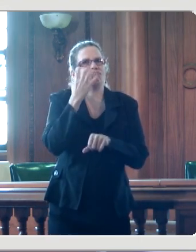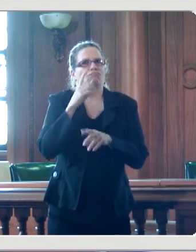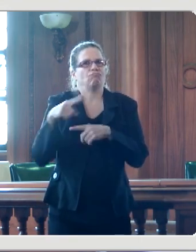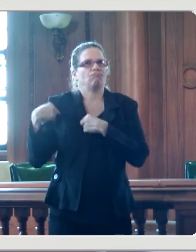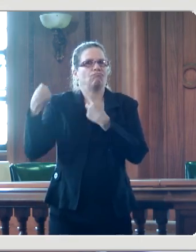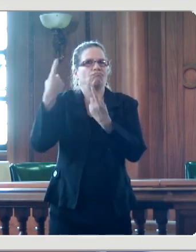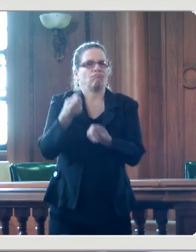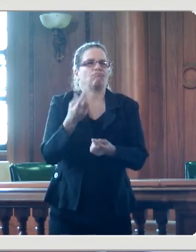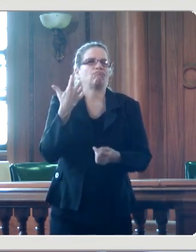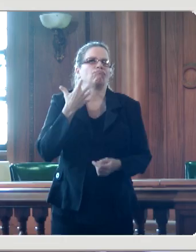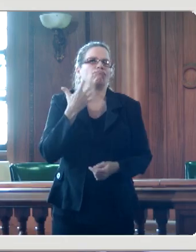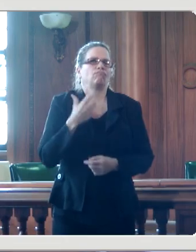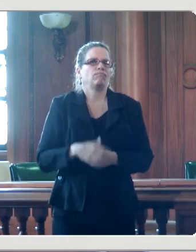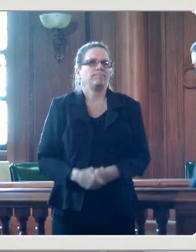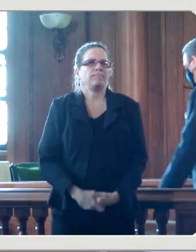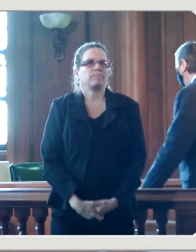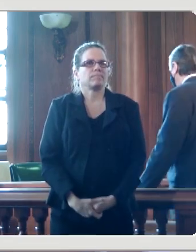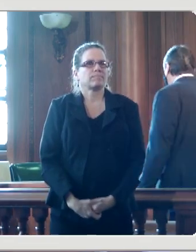Patrick Sullivan.